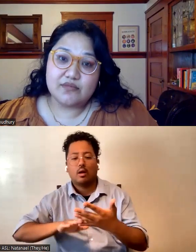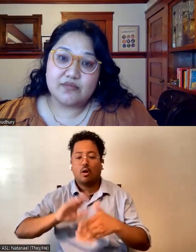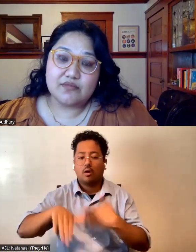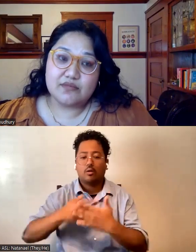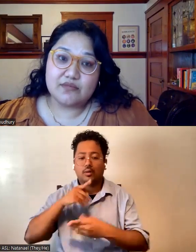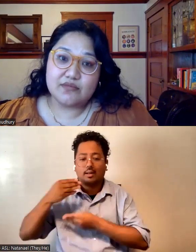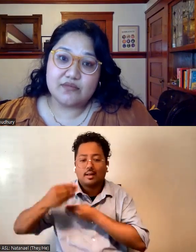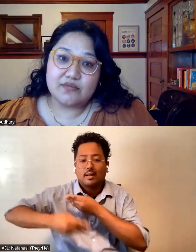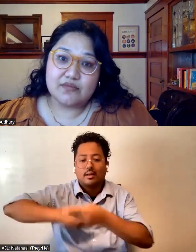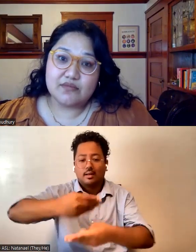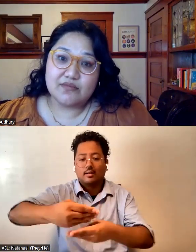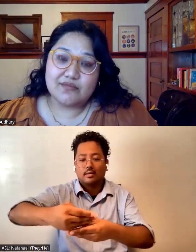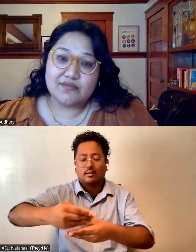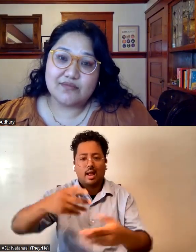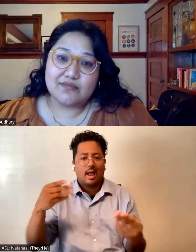really